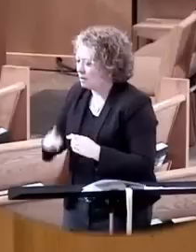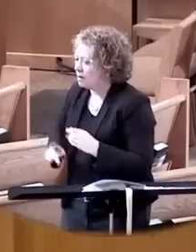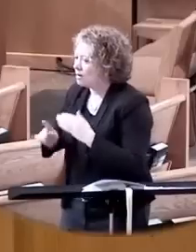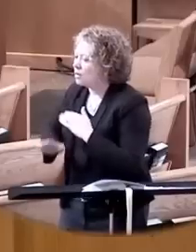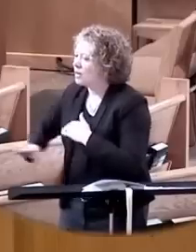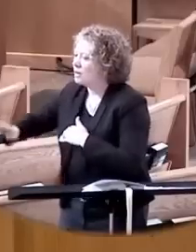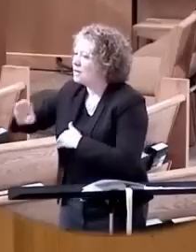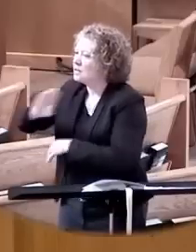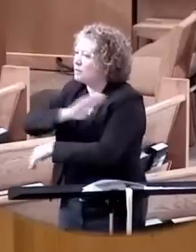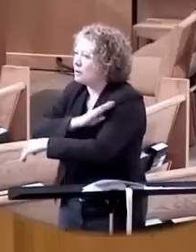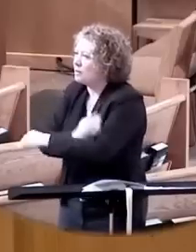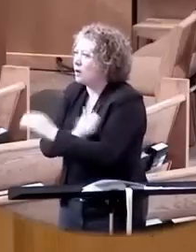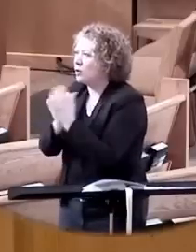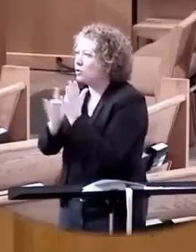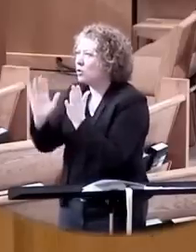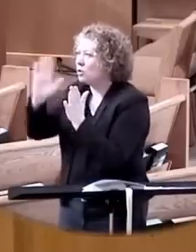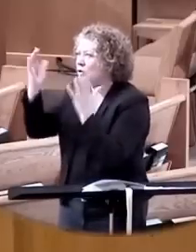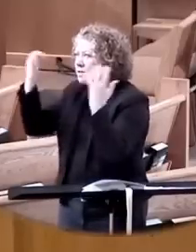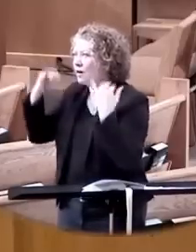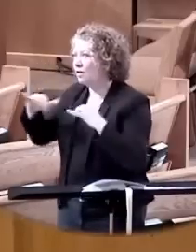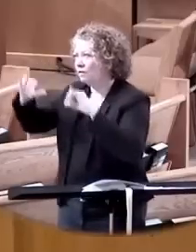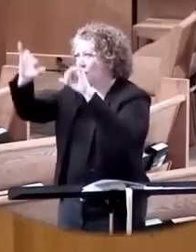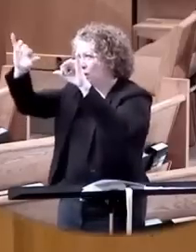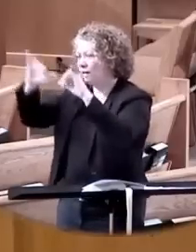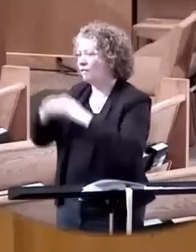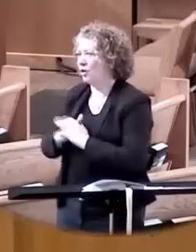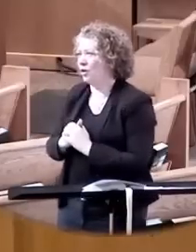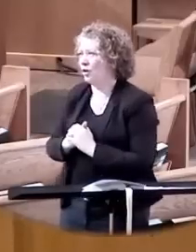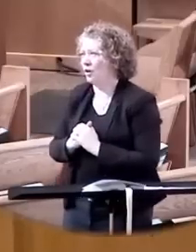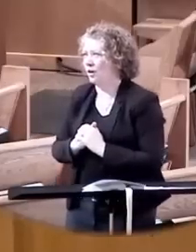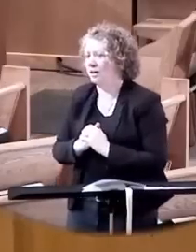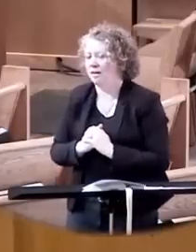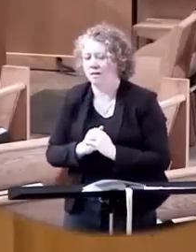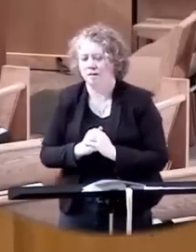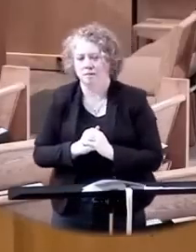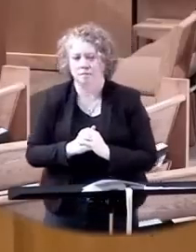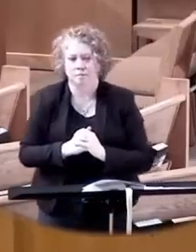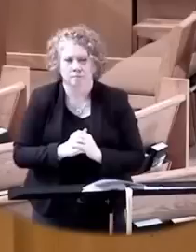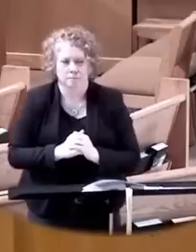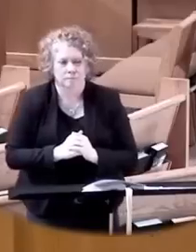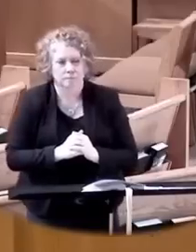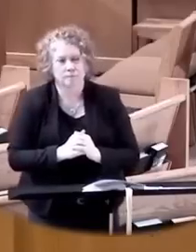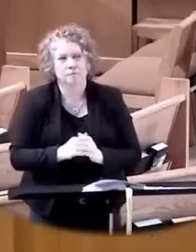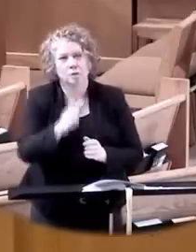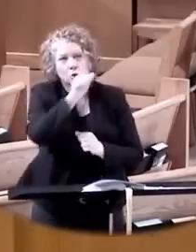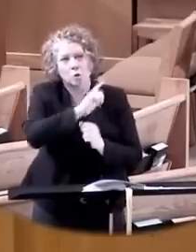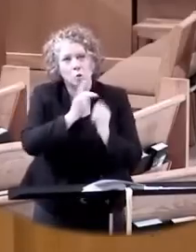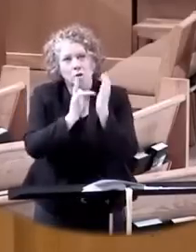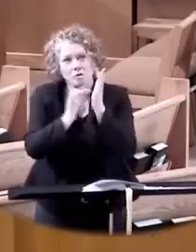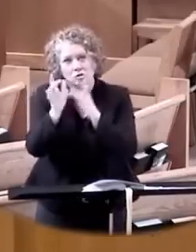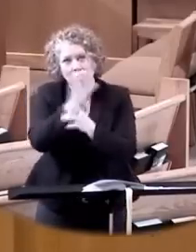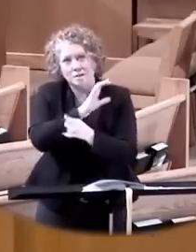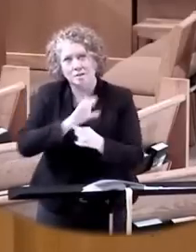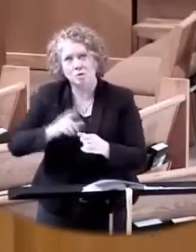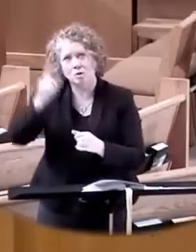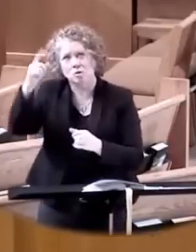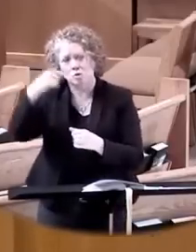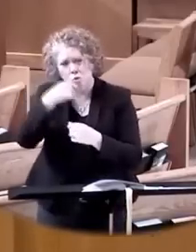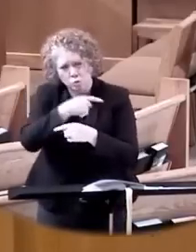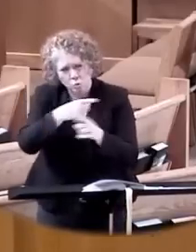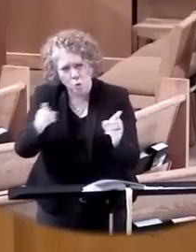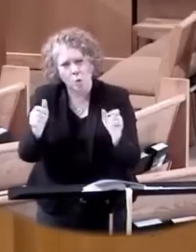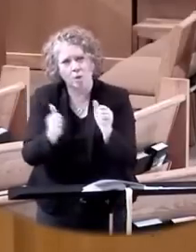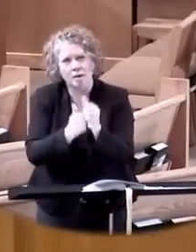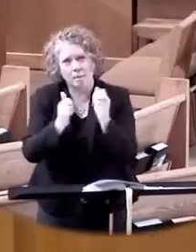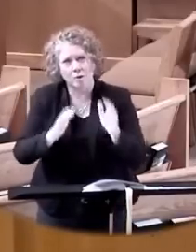Kingdom, the power, and the glory are yours, now and forever. Lord Jesus Christ, who said to your